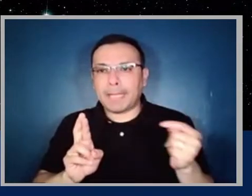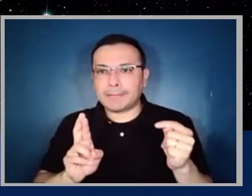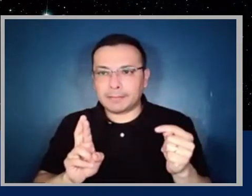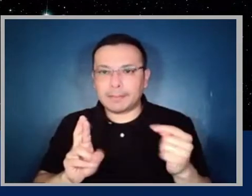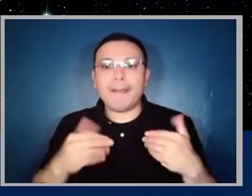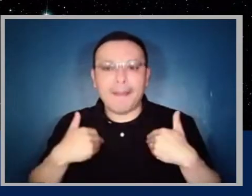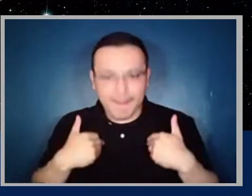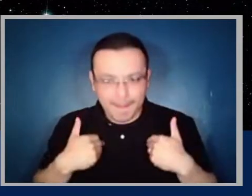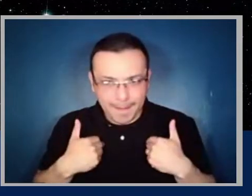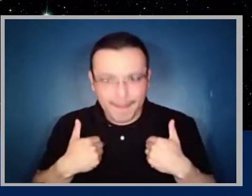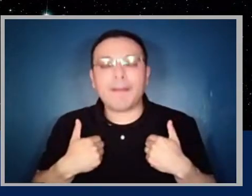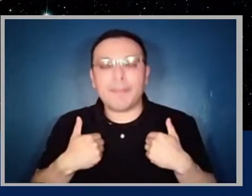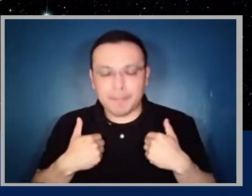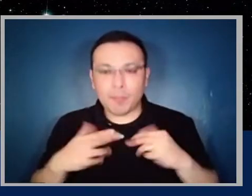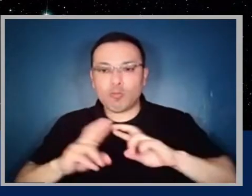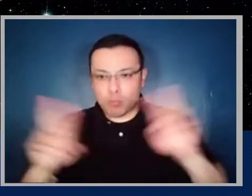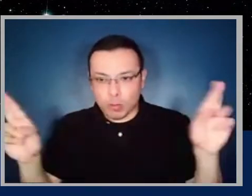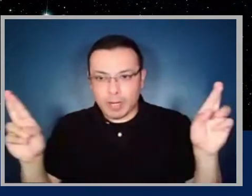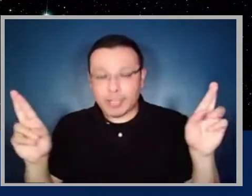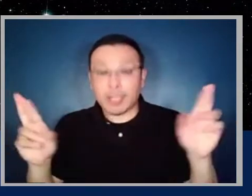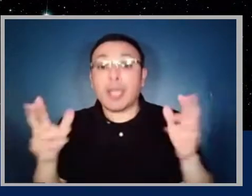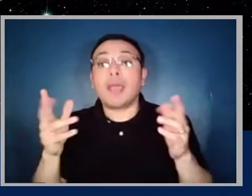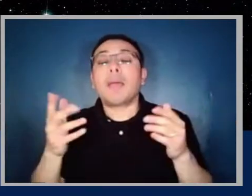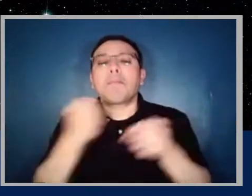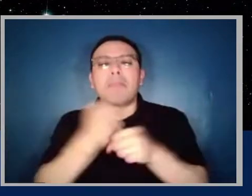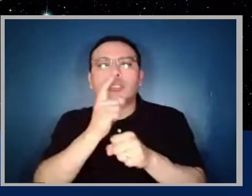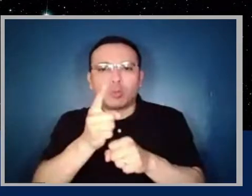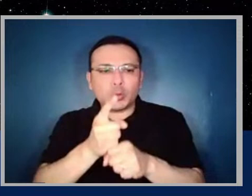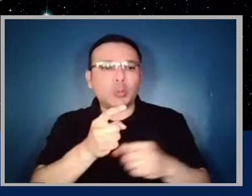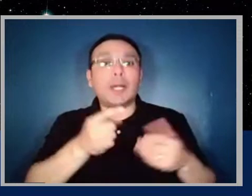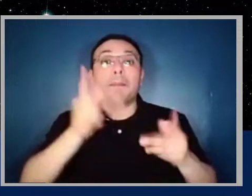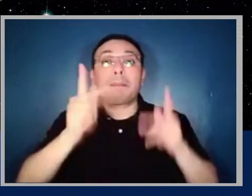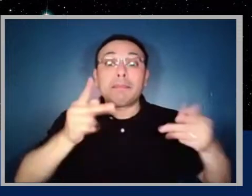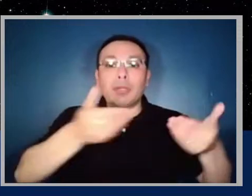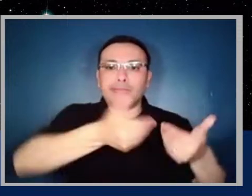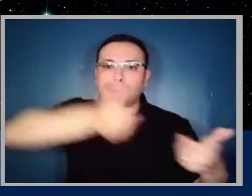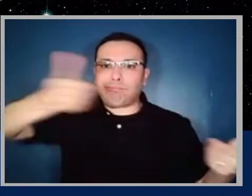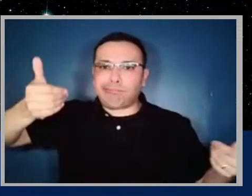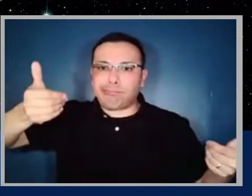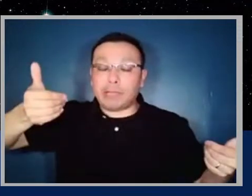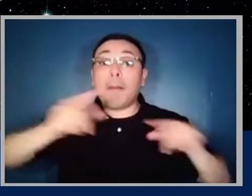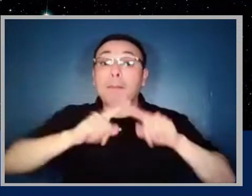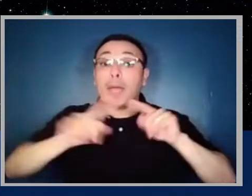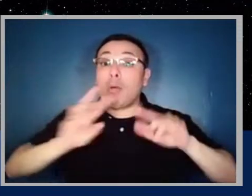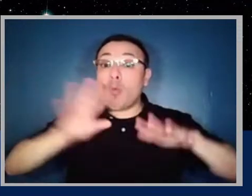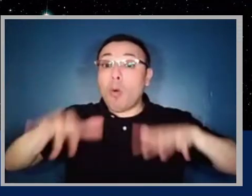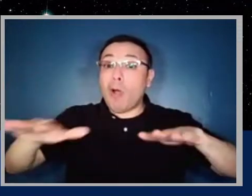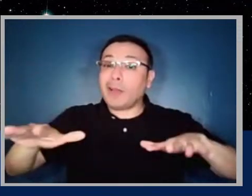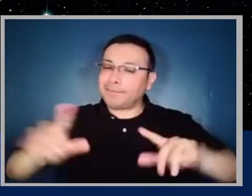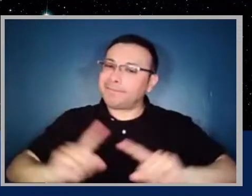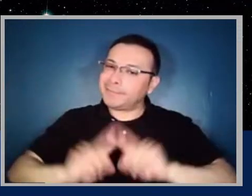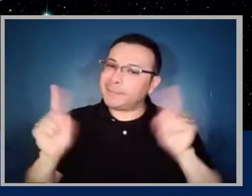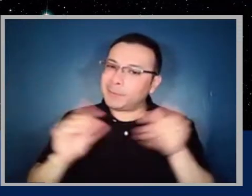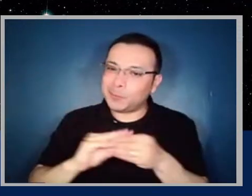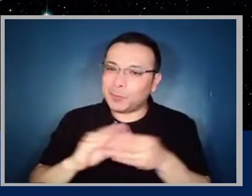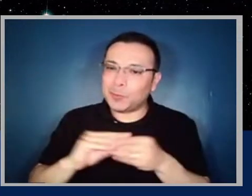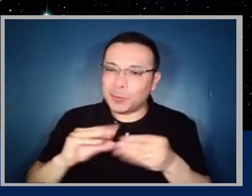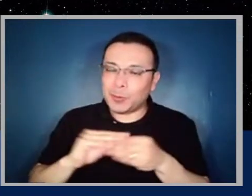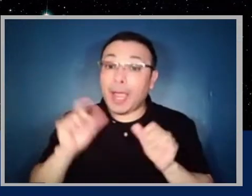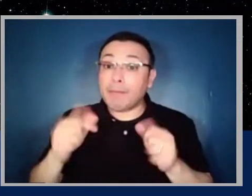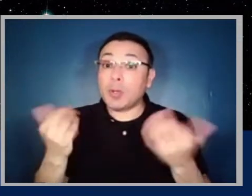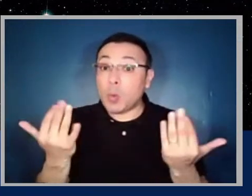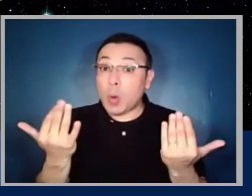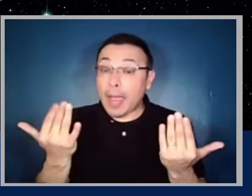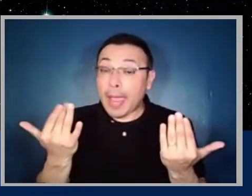and it's not going to harm anybody. But we don't have that luxury out in the water. We have to wait until the vehicle